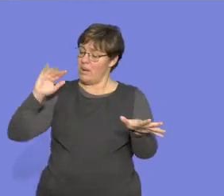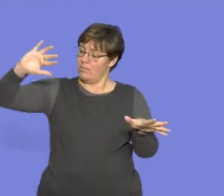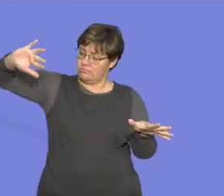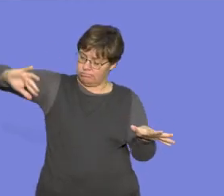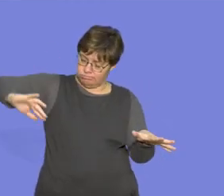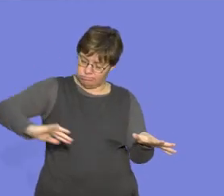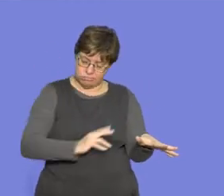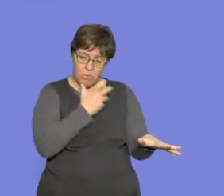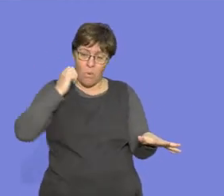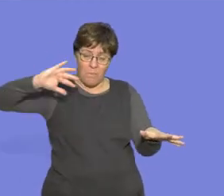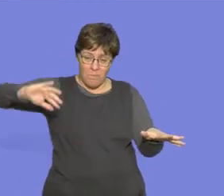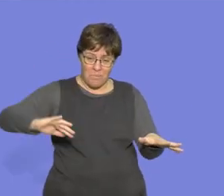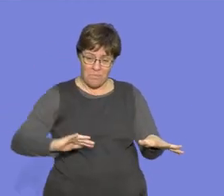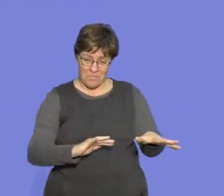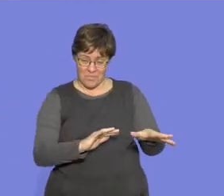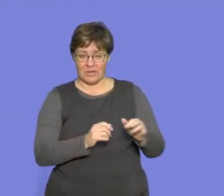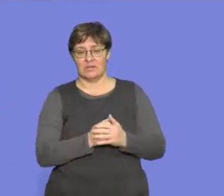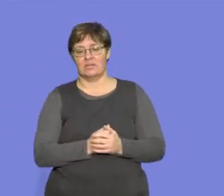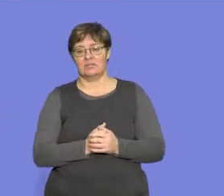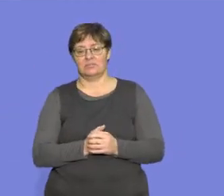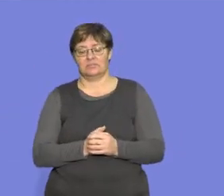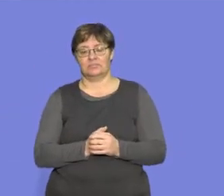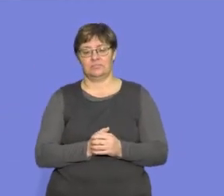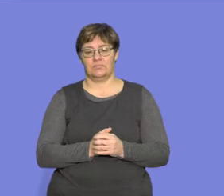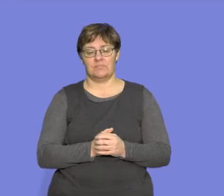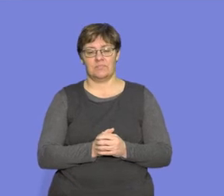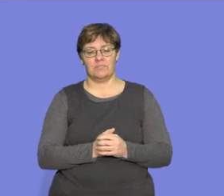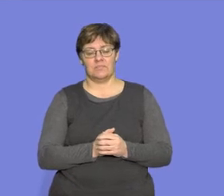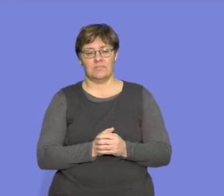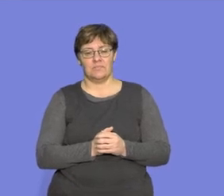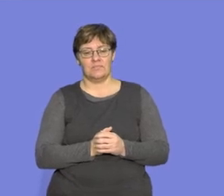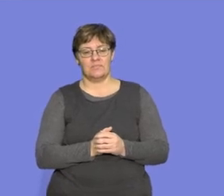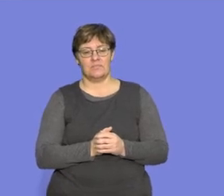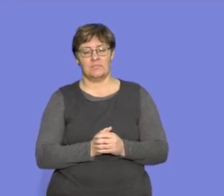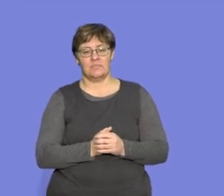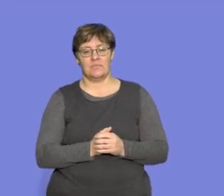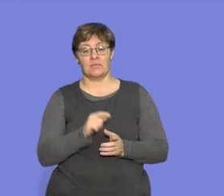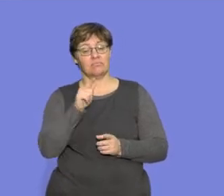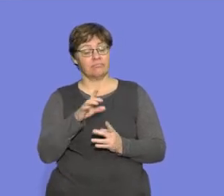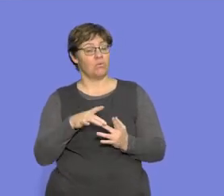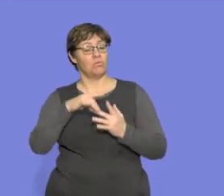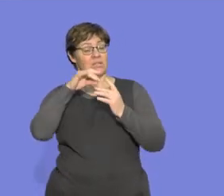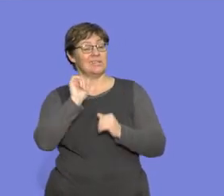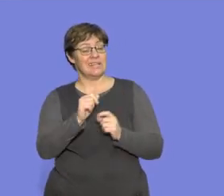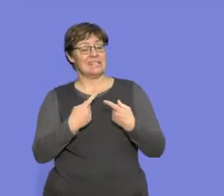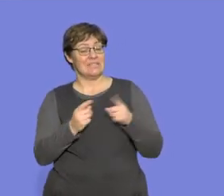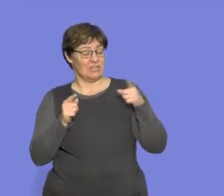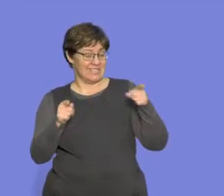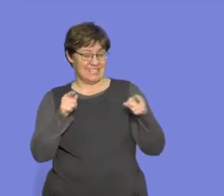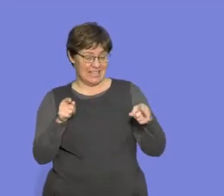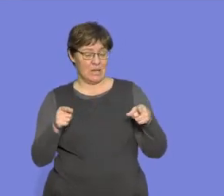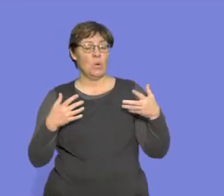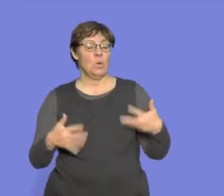waters along the western coast, and we've got the warmer waters along the eastern coast. And this unique difference in temperature